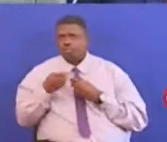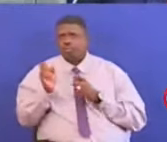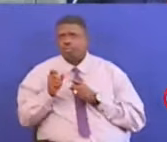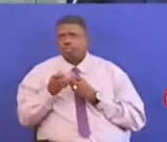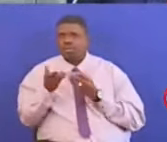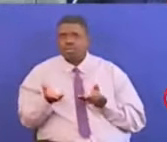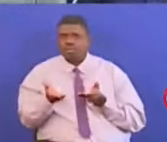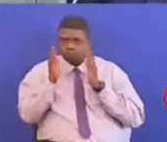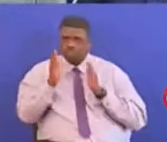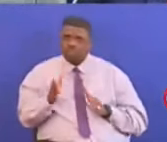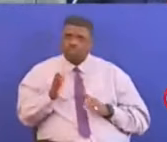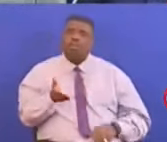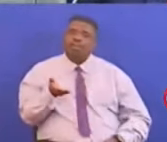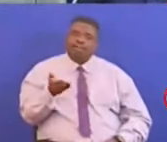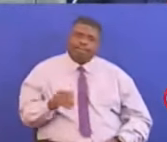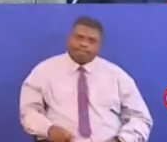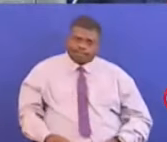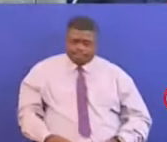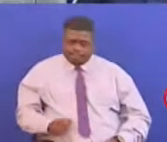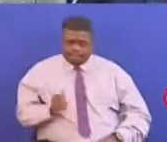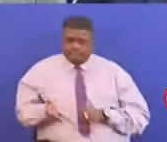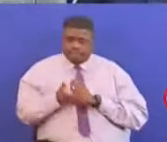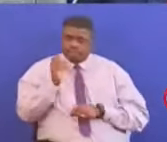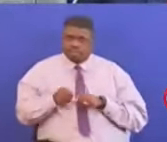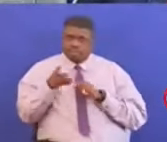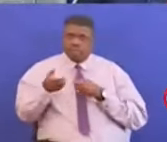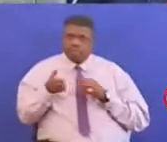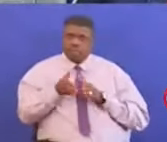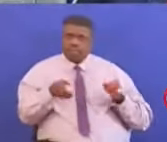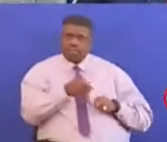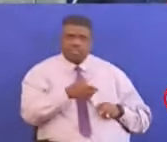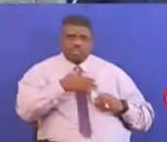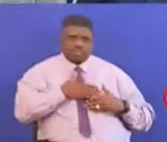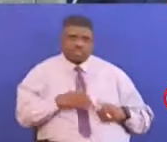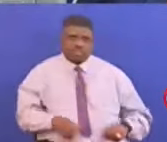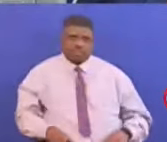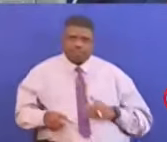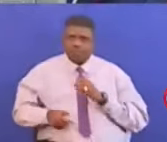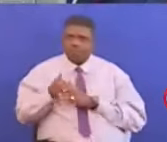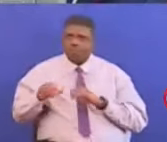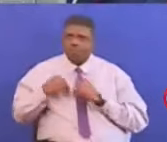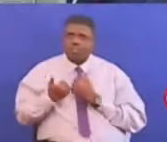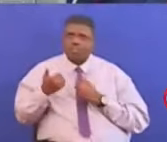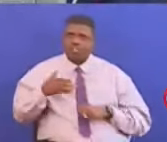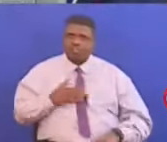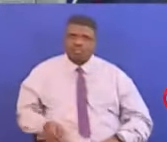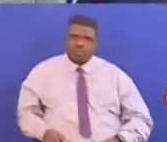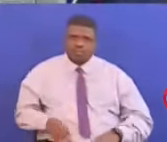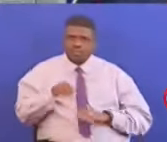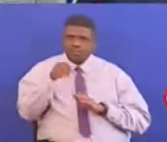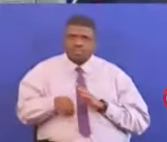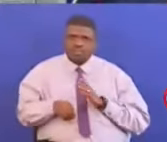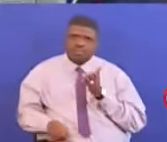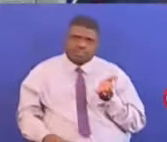Honorable Deputy Speaker, first of all, let me take this particular opportunity to thank my party leaders under the chairmanship of our